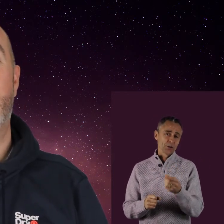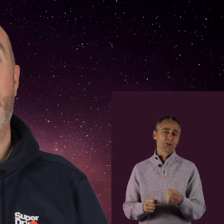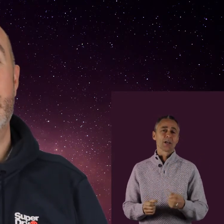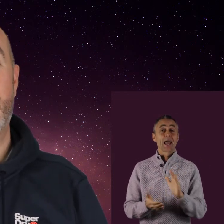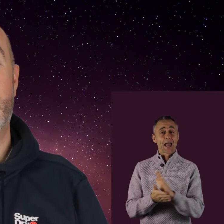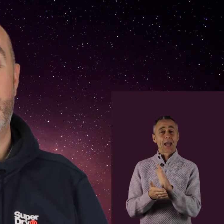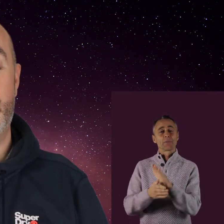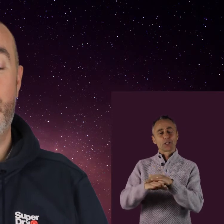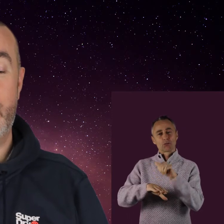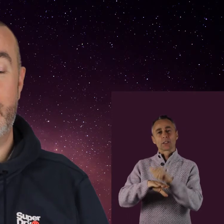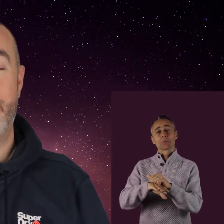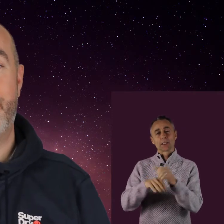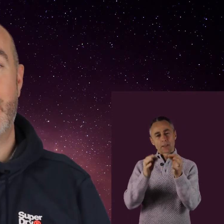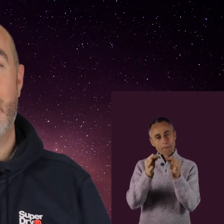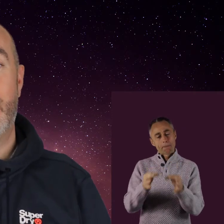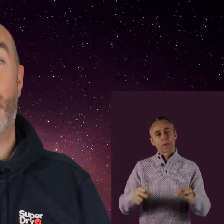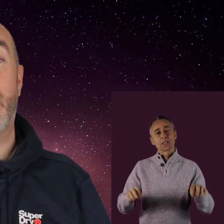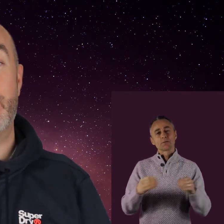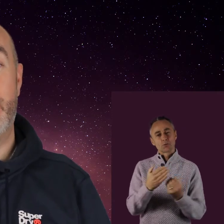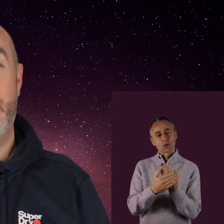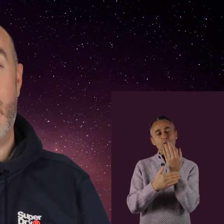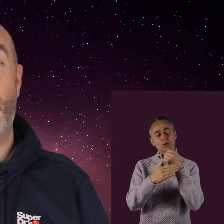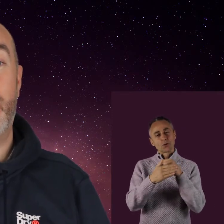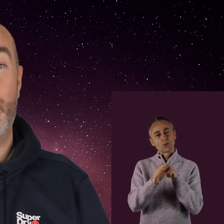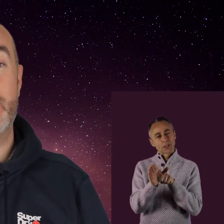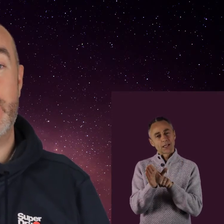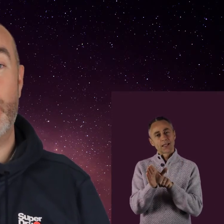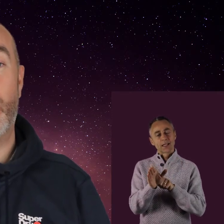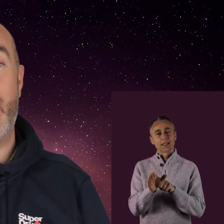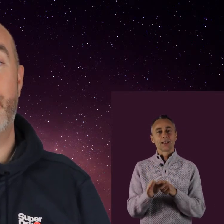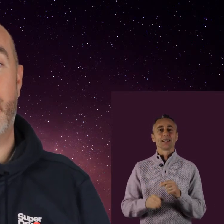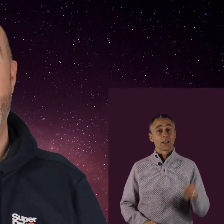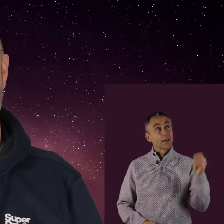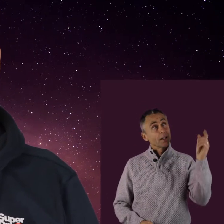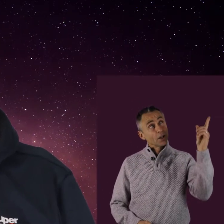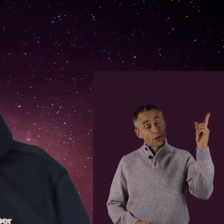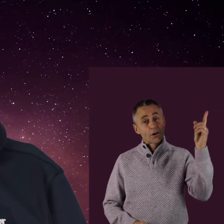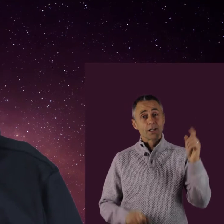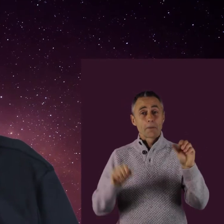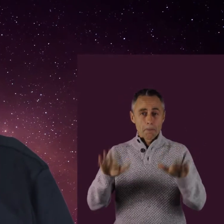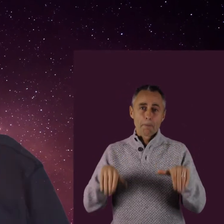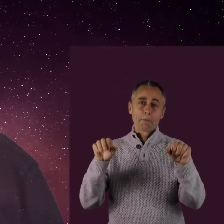and a peaceful New Year. God bless you, and we hope to see you all again very soon.